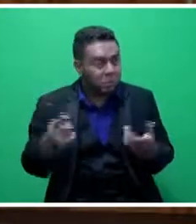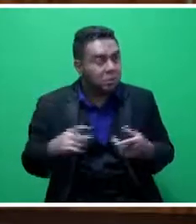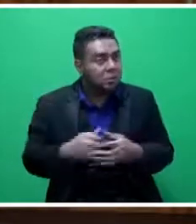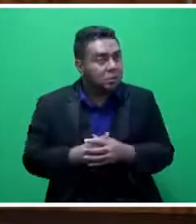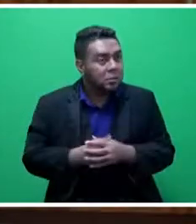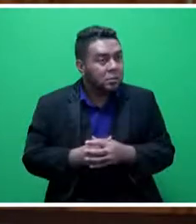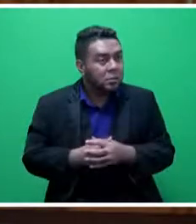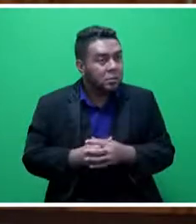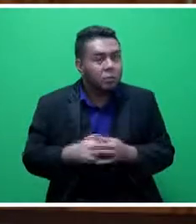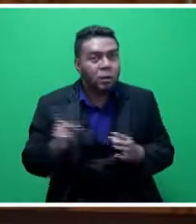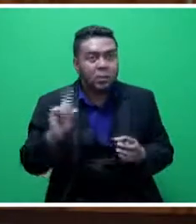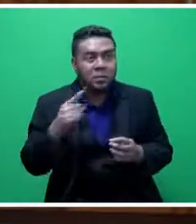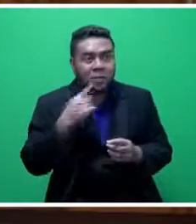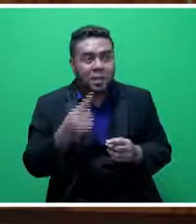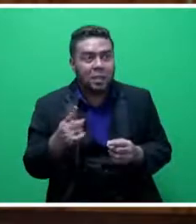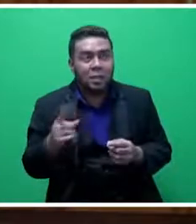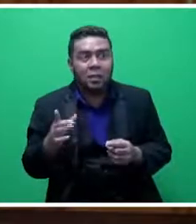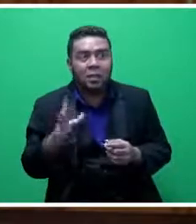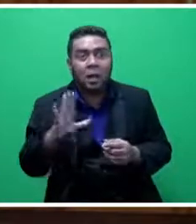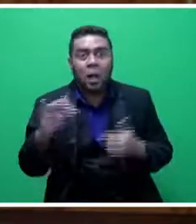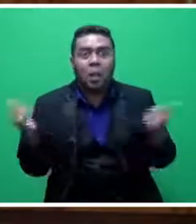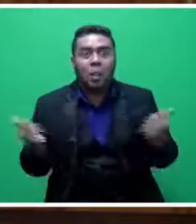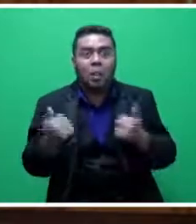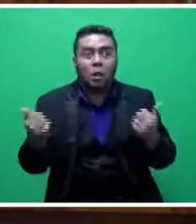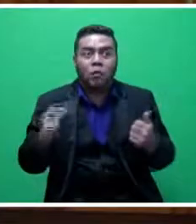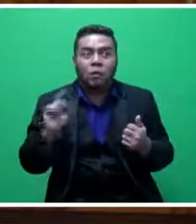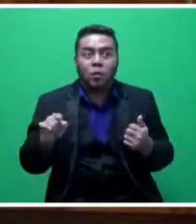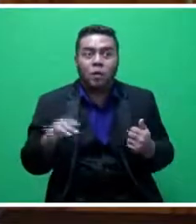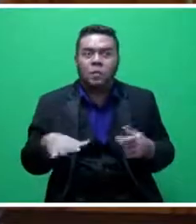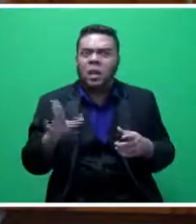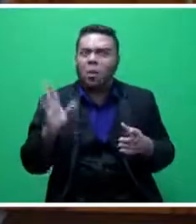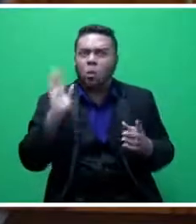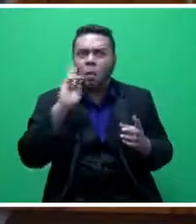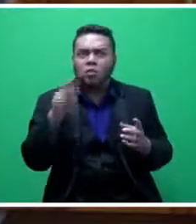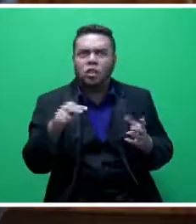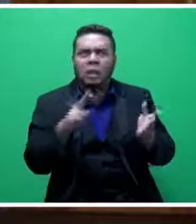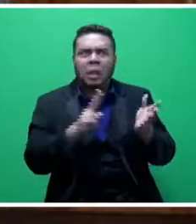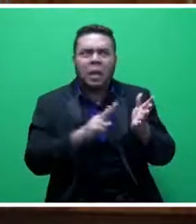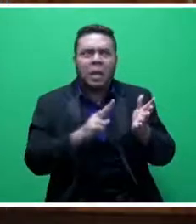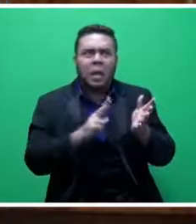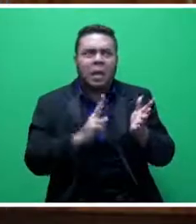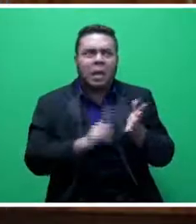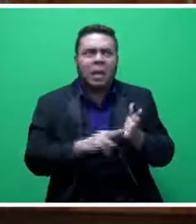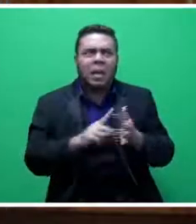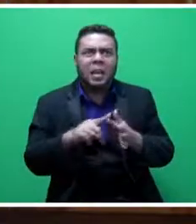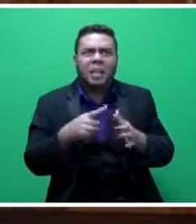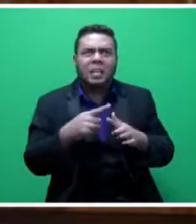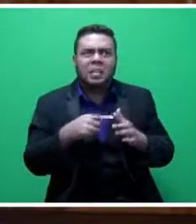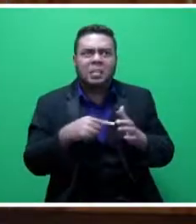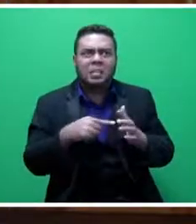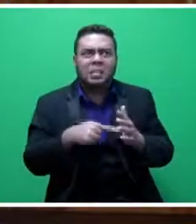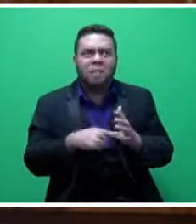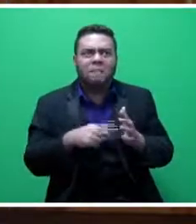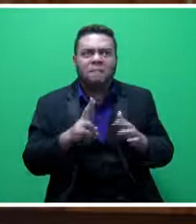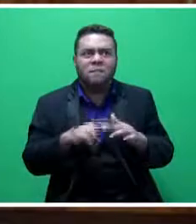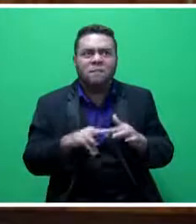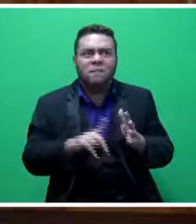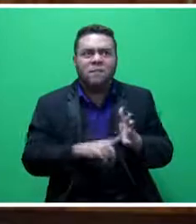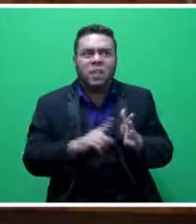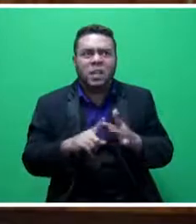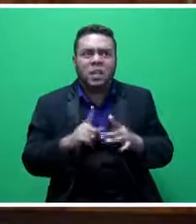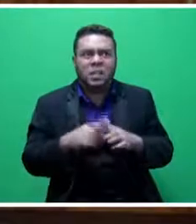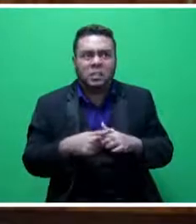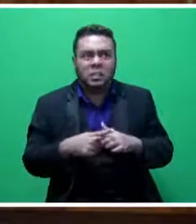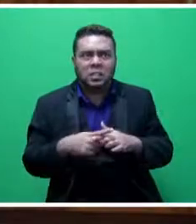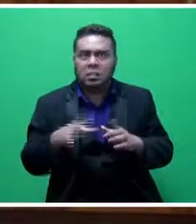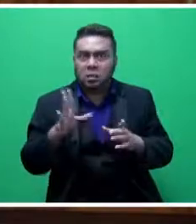point that she may be saying, may be referring to, a lot of you would have been watching Netflix. You pay for Netflix through your credit card. That money is